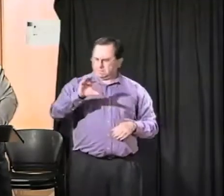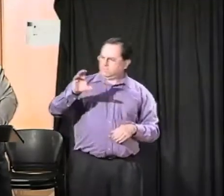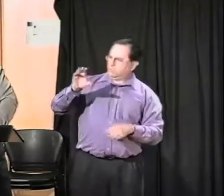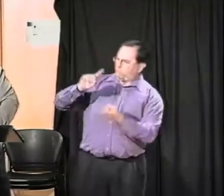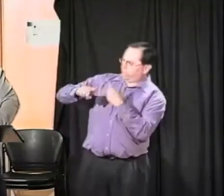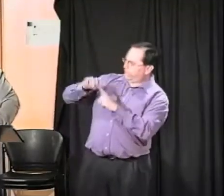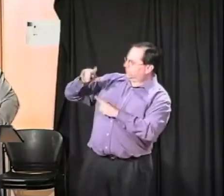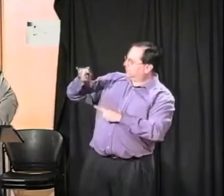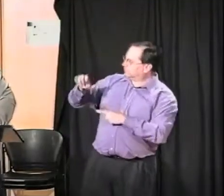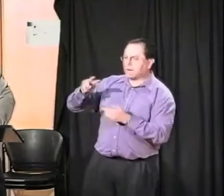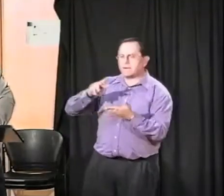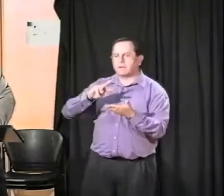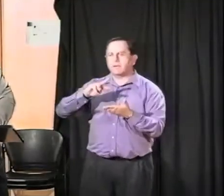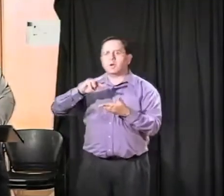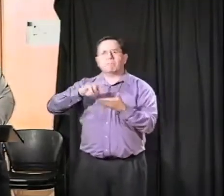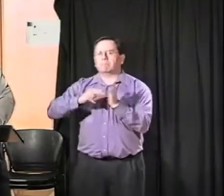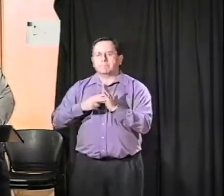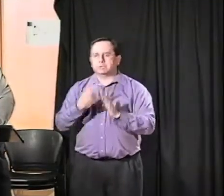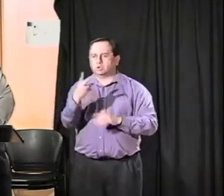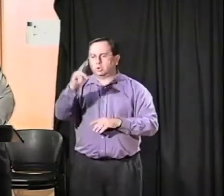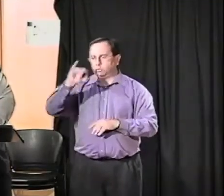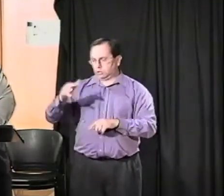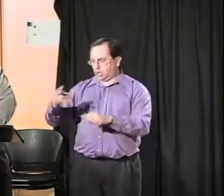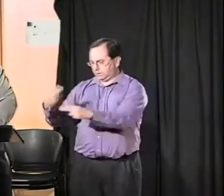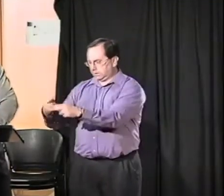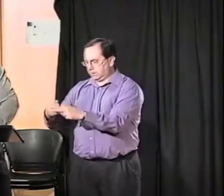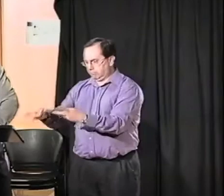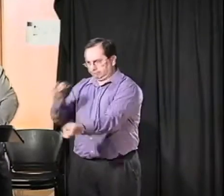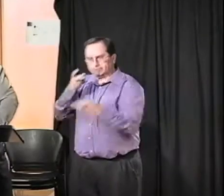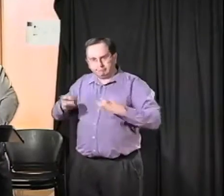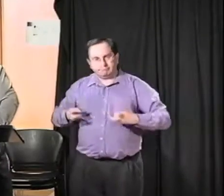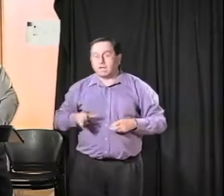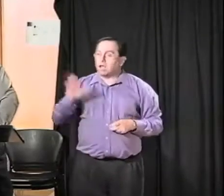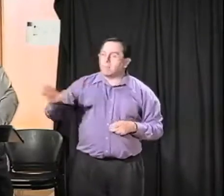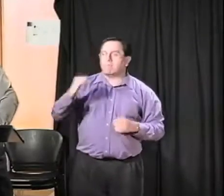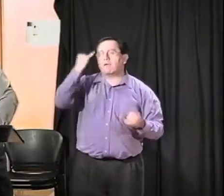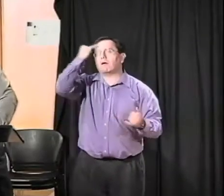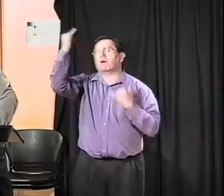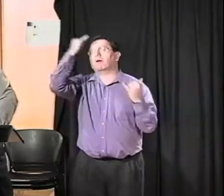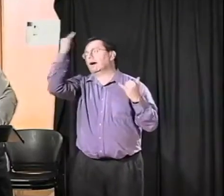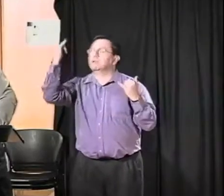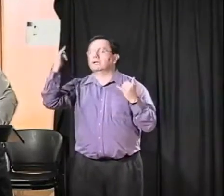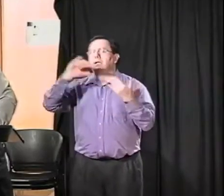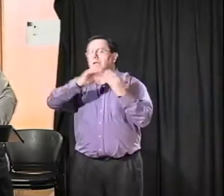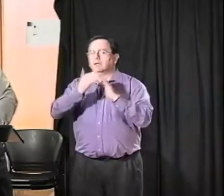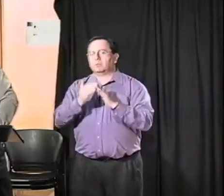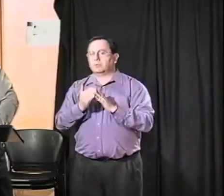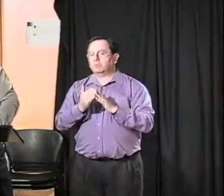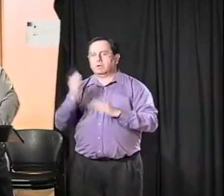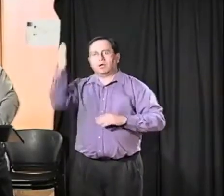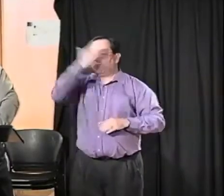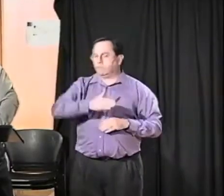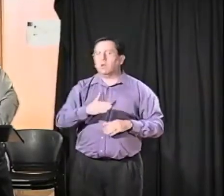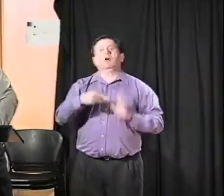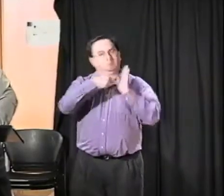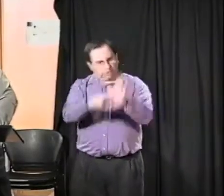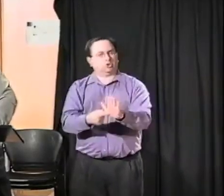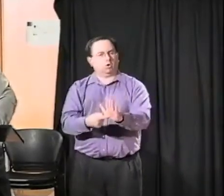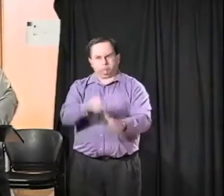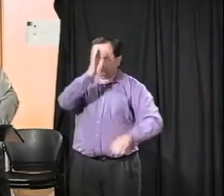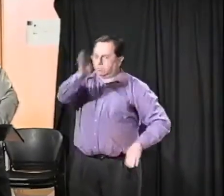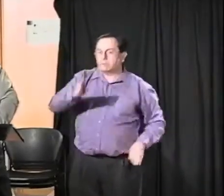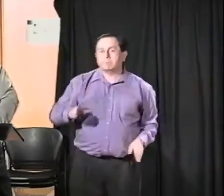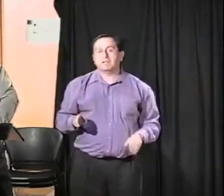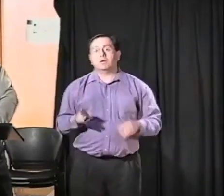communities. They are a company working to improve artistic content for ideas which individuals and communities usually overlook. Using